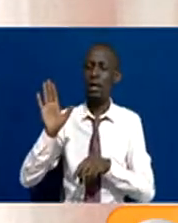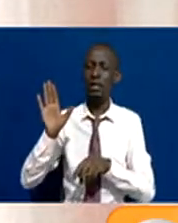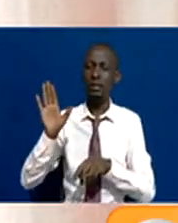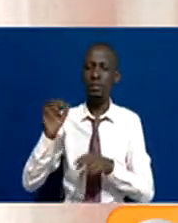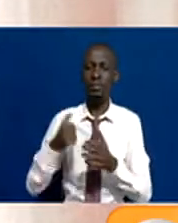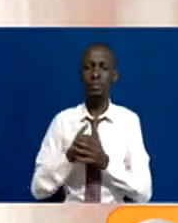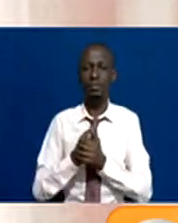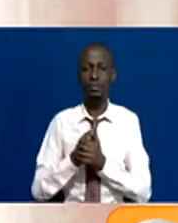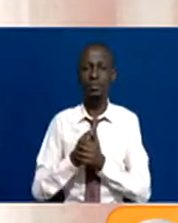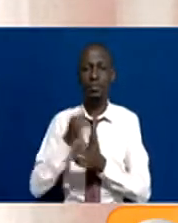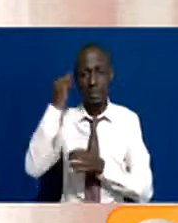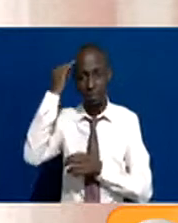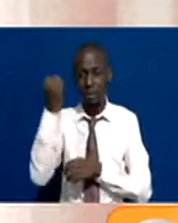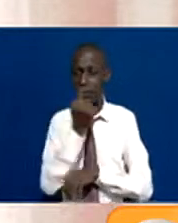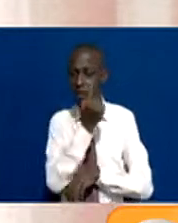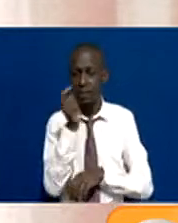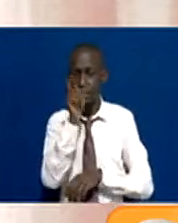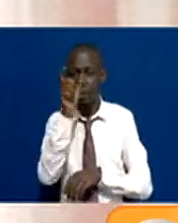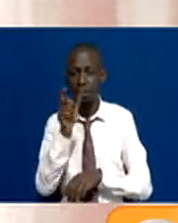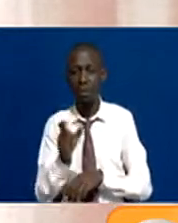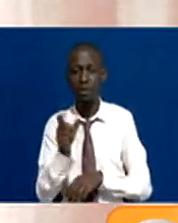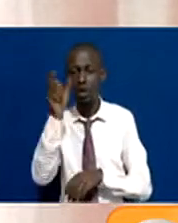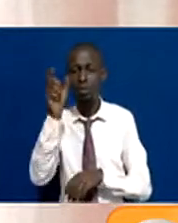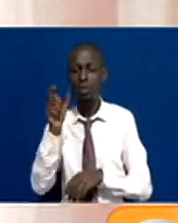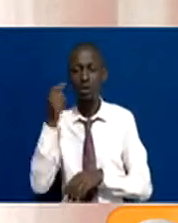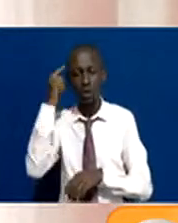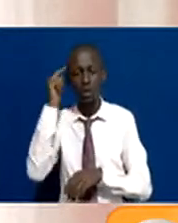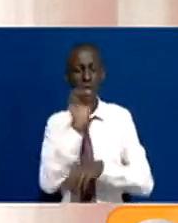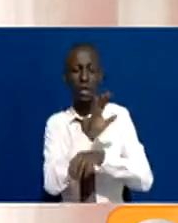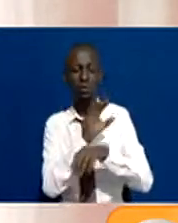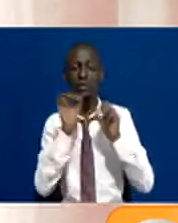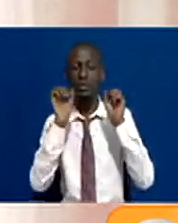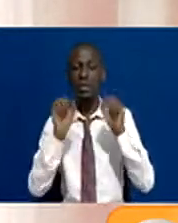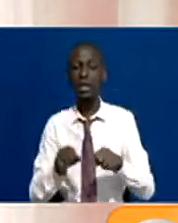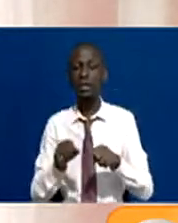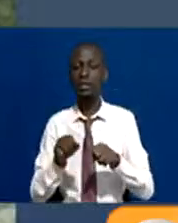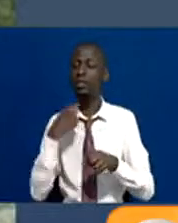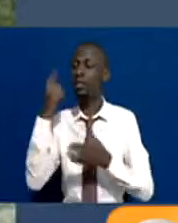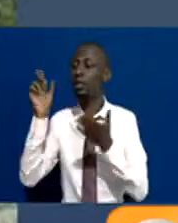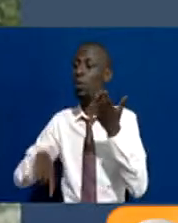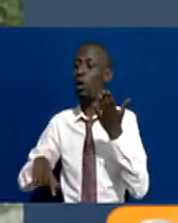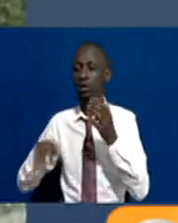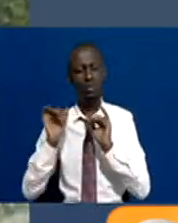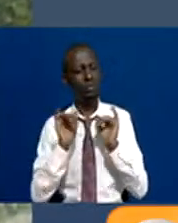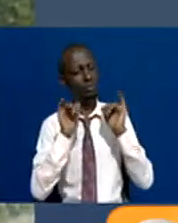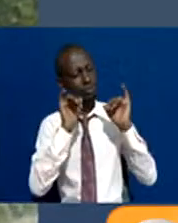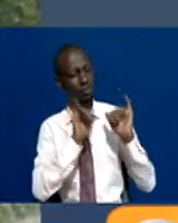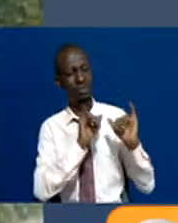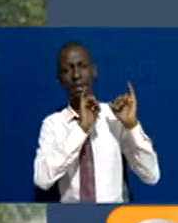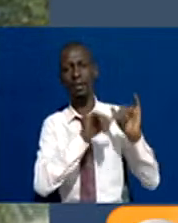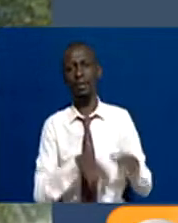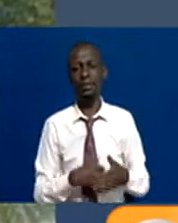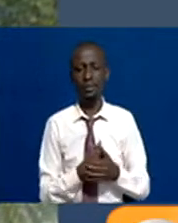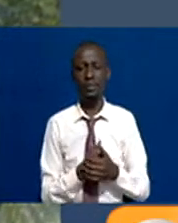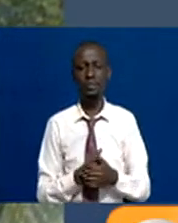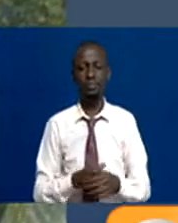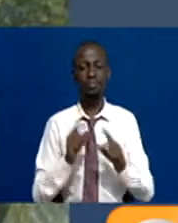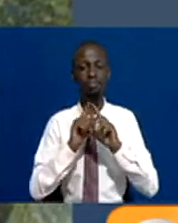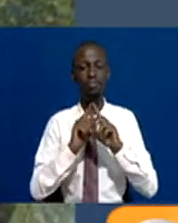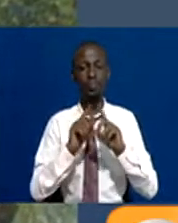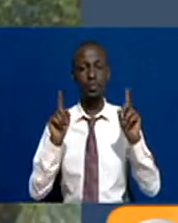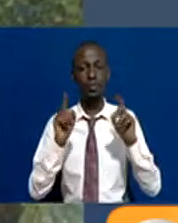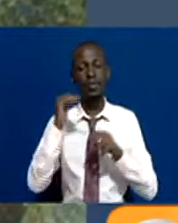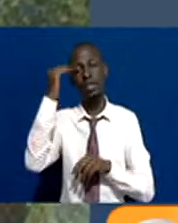person who you thought would give you advice and they tell you, stay. She knew, however, what